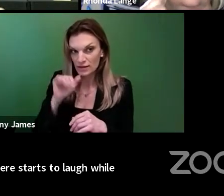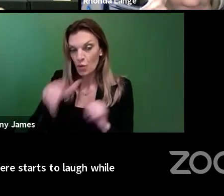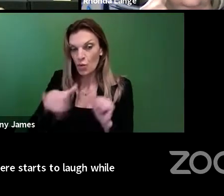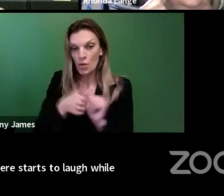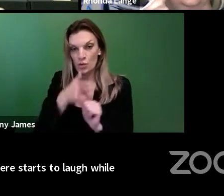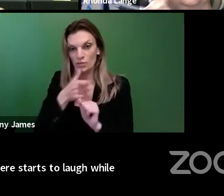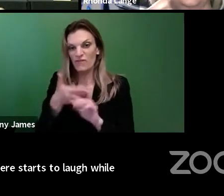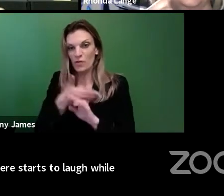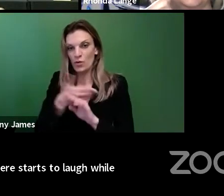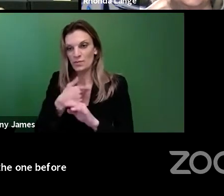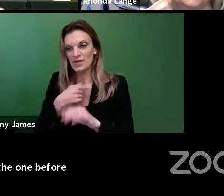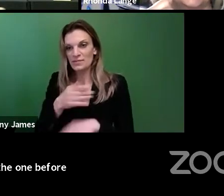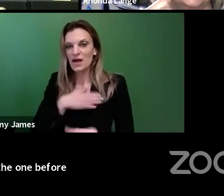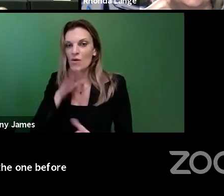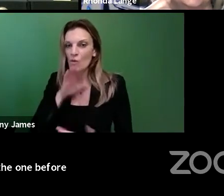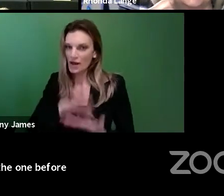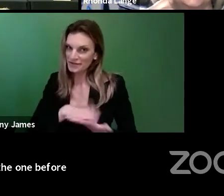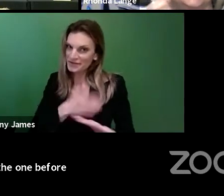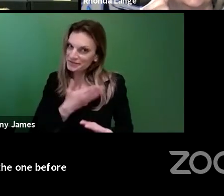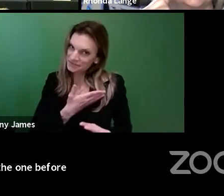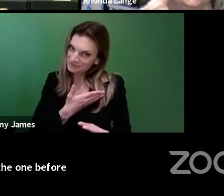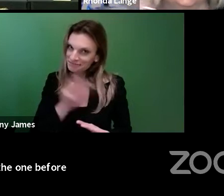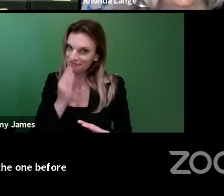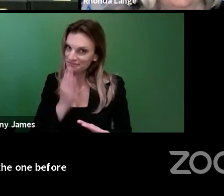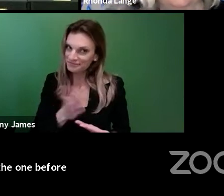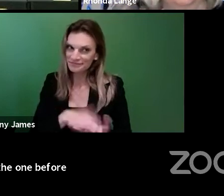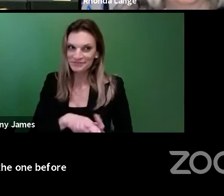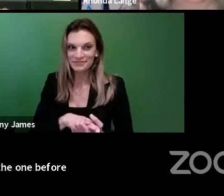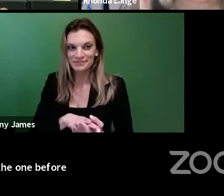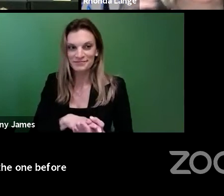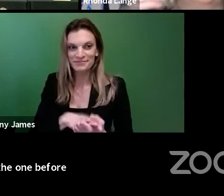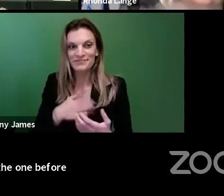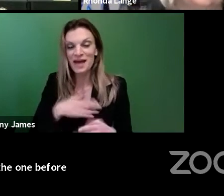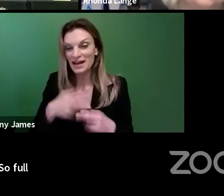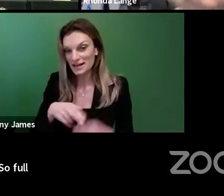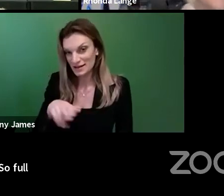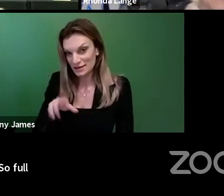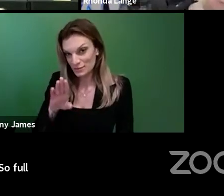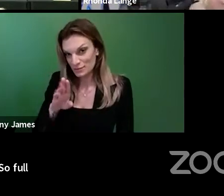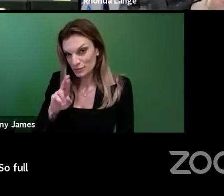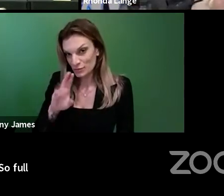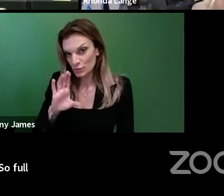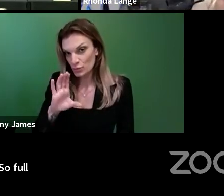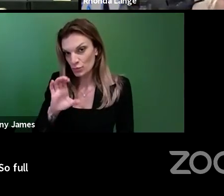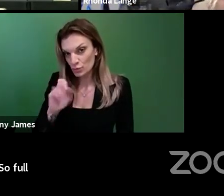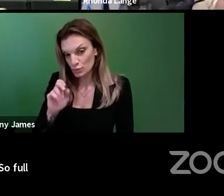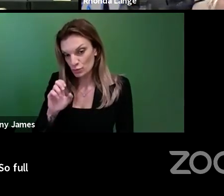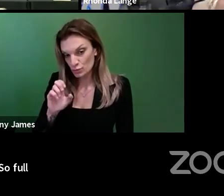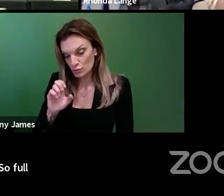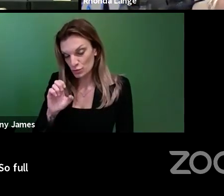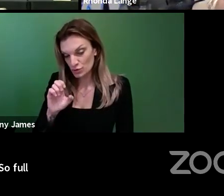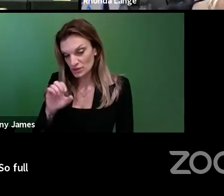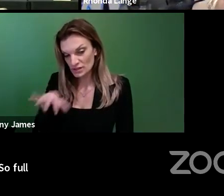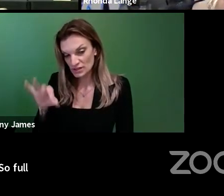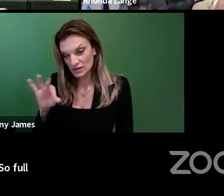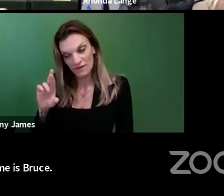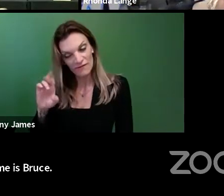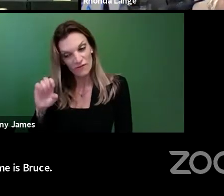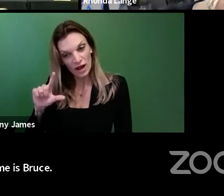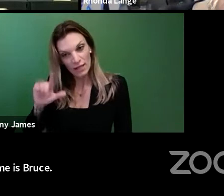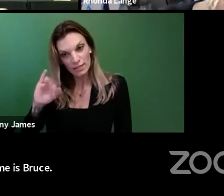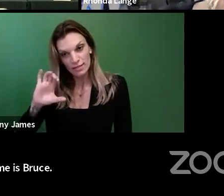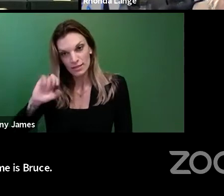wife. So full disclosure here. My name is Bruce Fralick. I live in Montague. I've